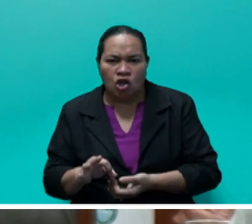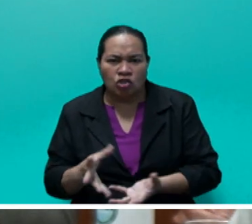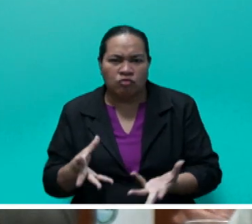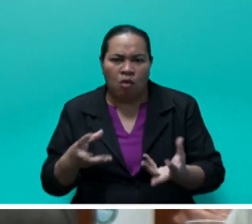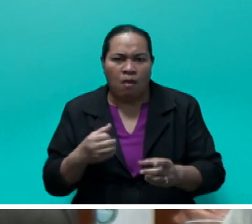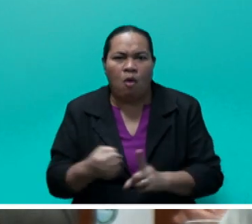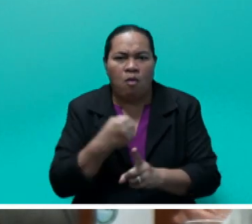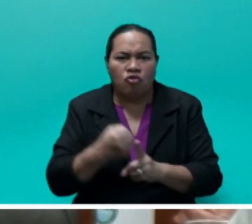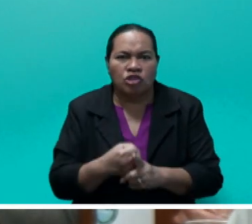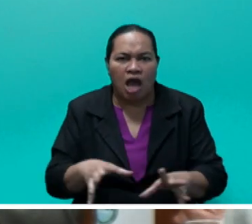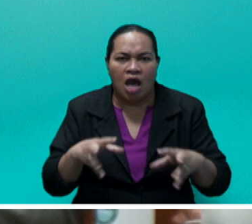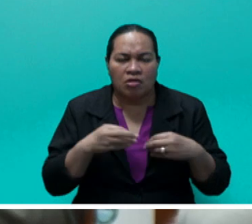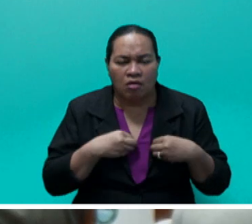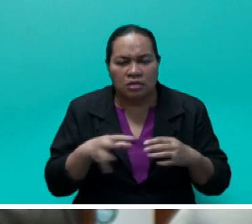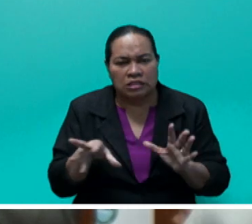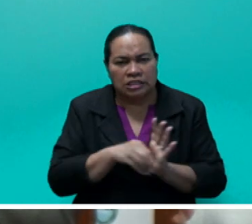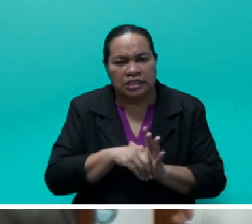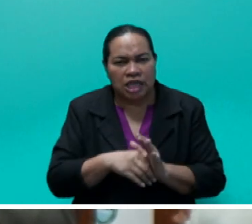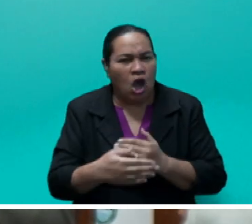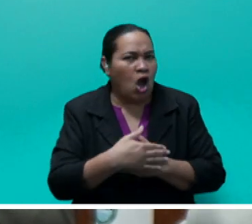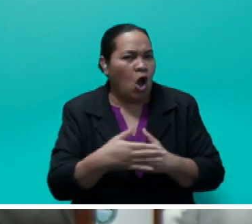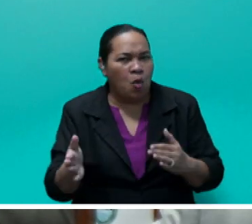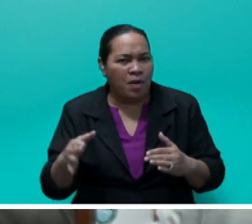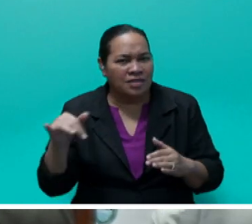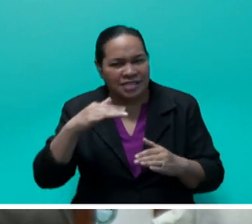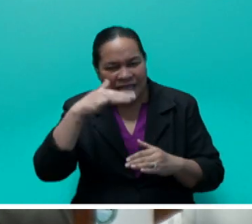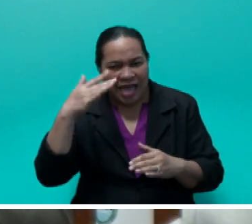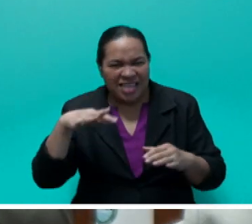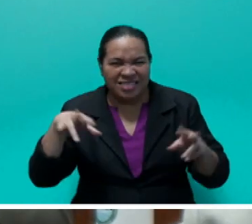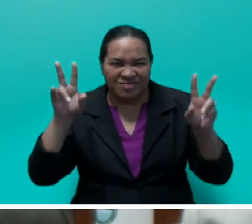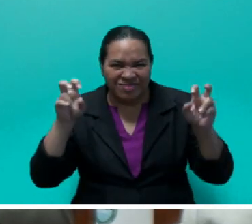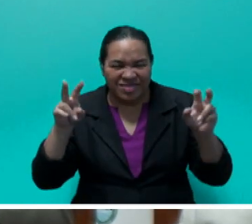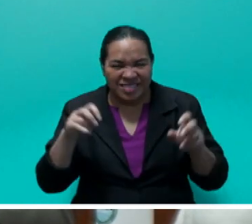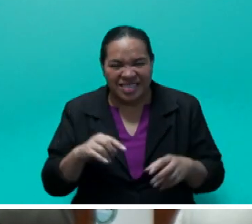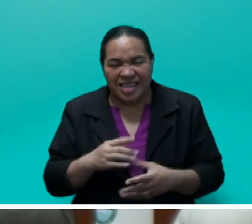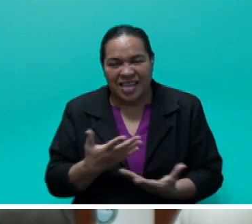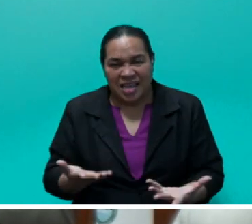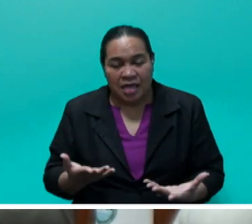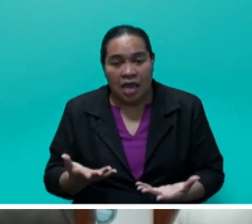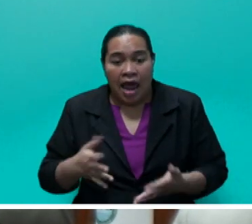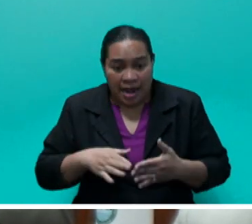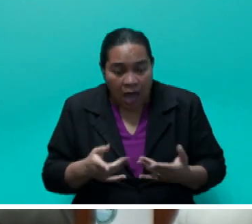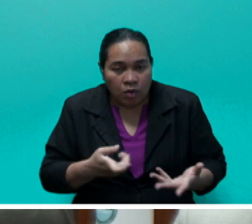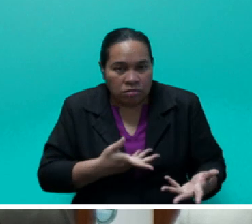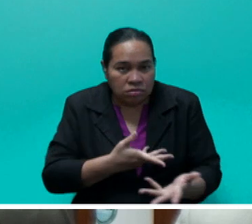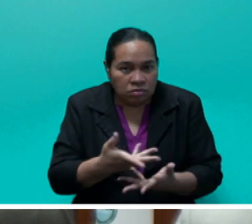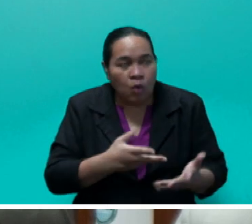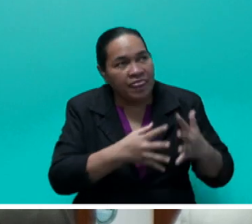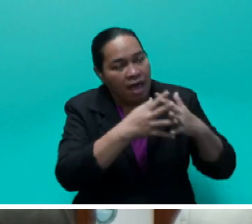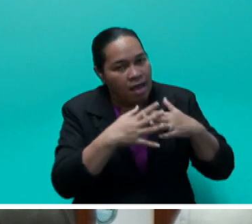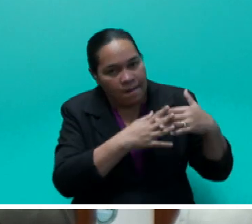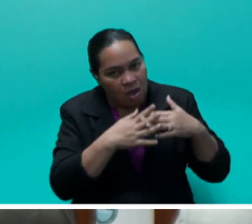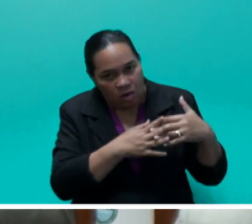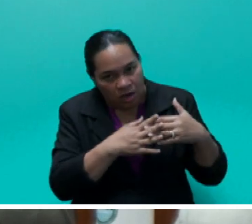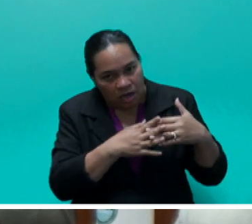skies. Mr. Speaker, sir, with liberalization, discussions are underway with the United States